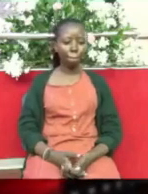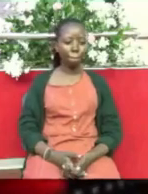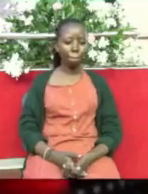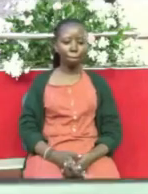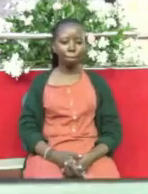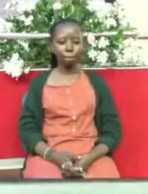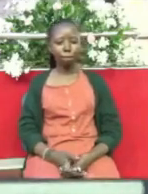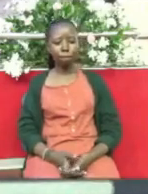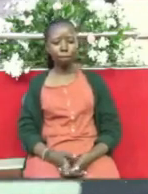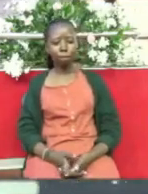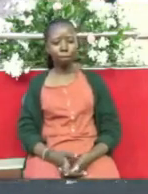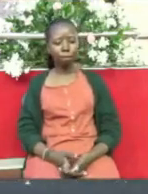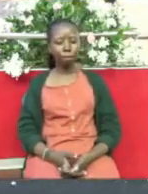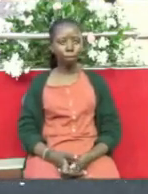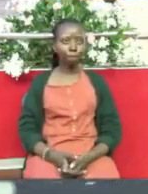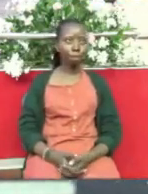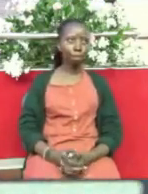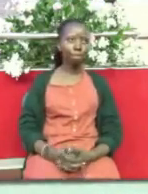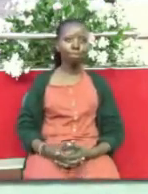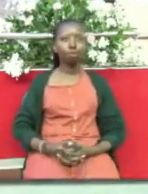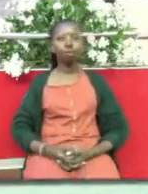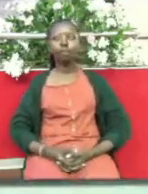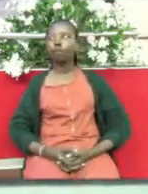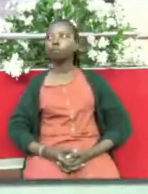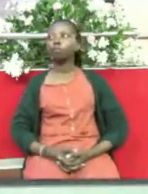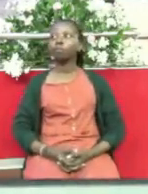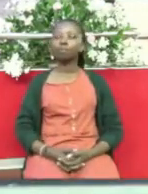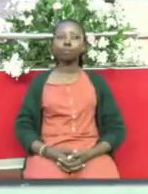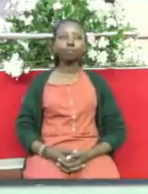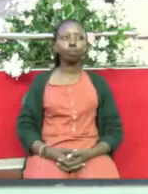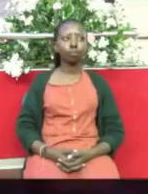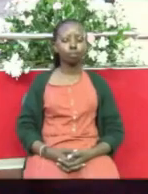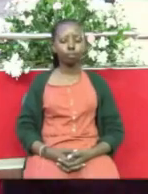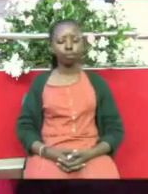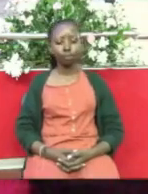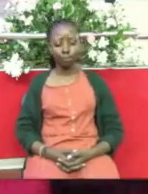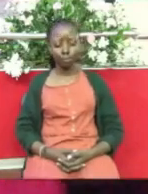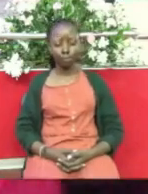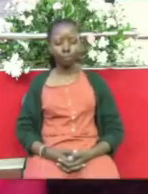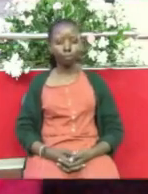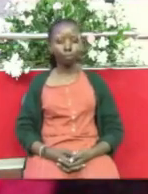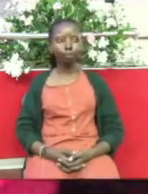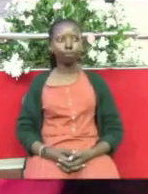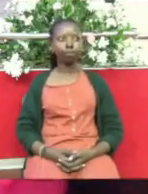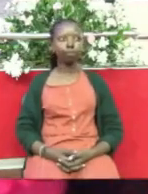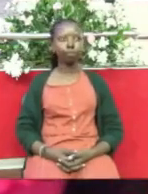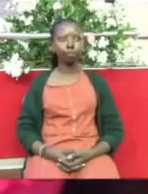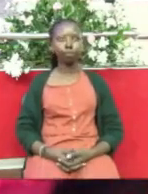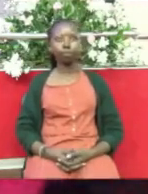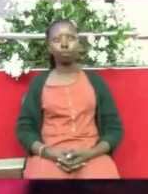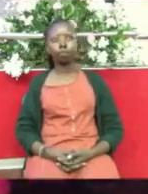oh reketayana lama shekaya, oh you mountain of cancer, we command you to